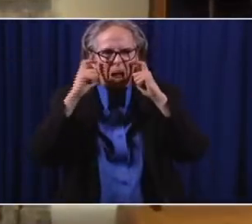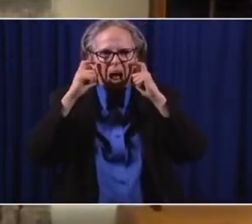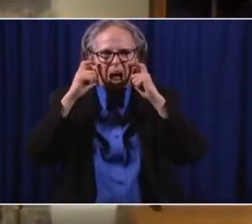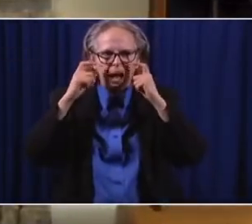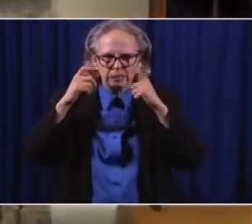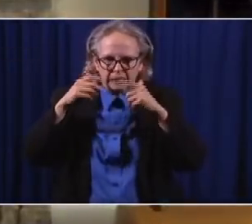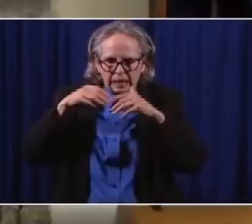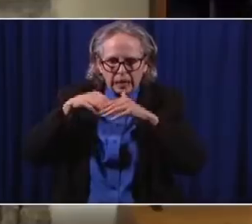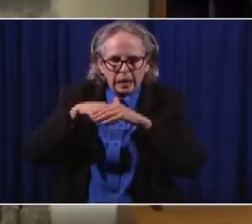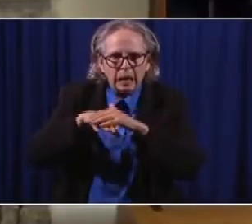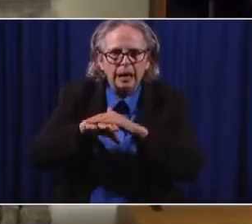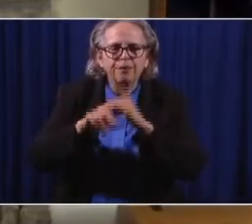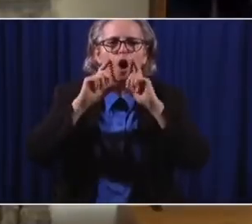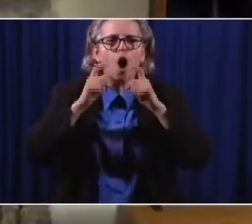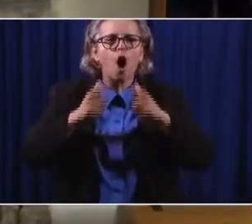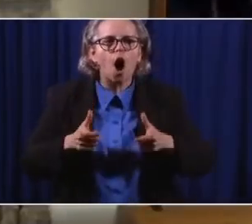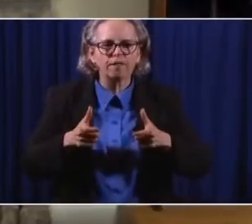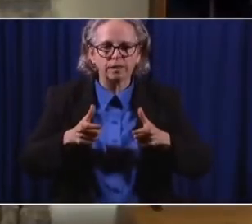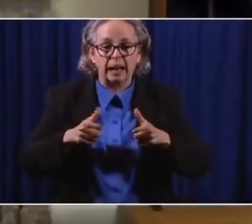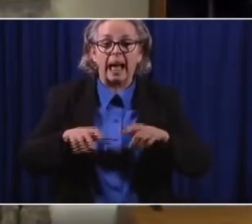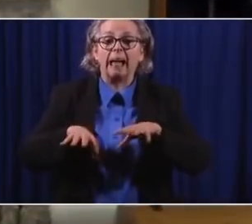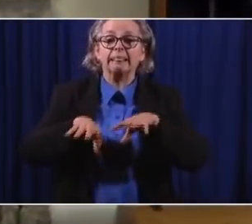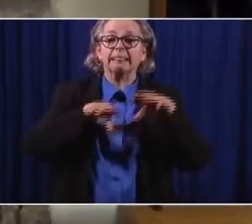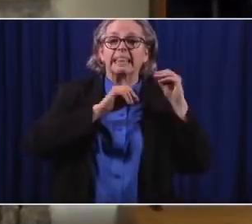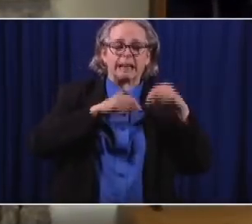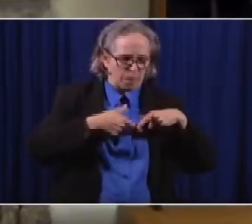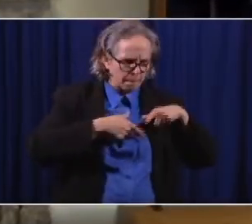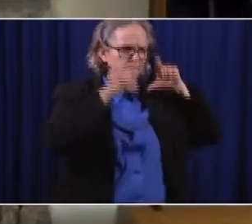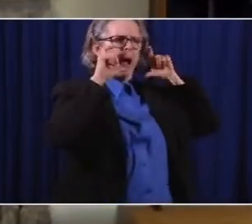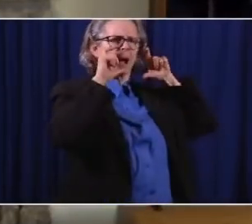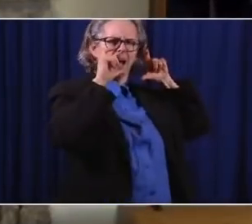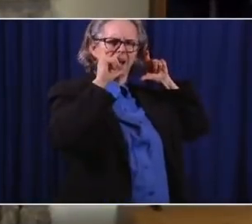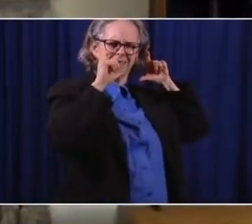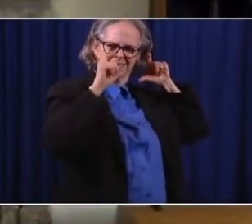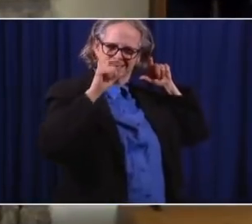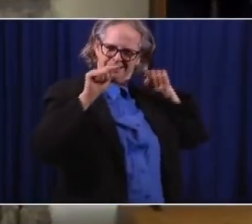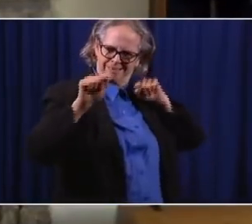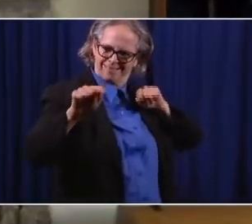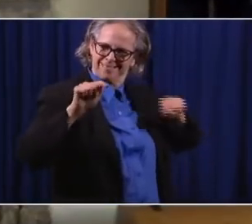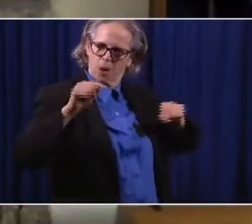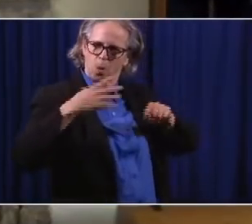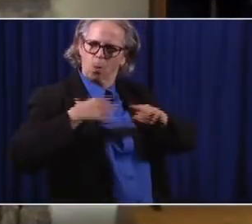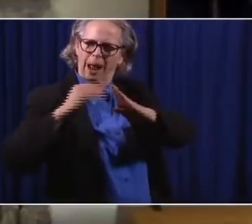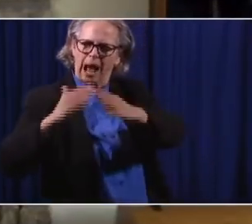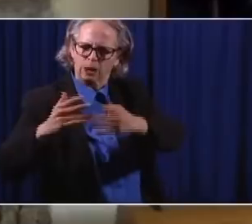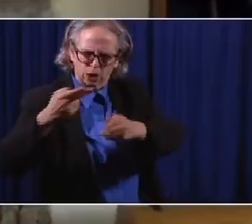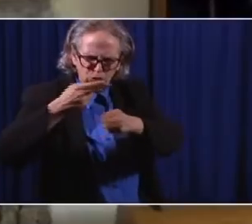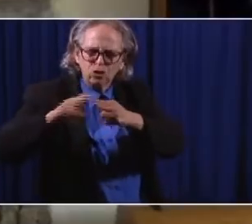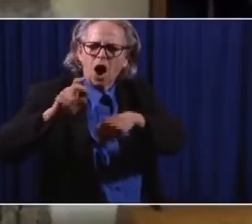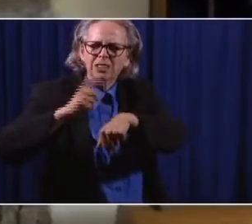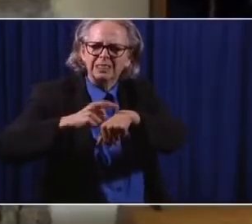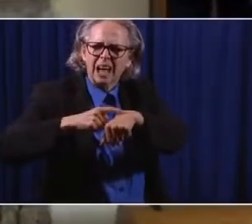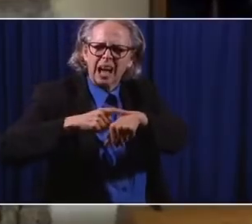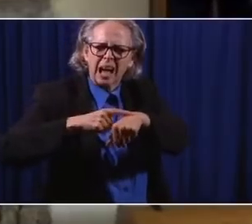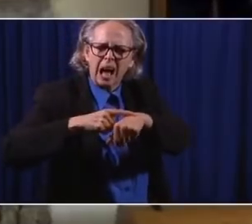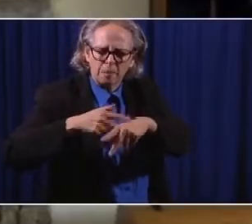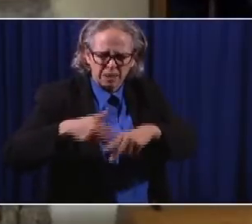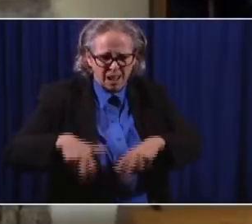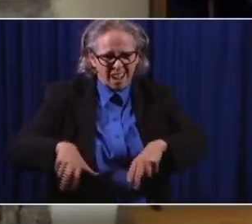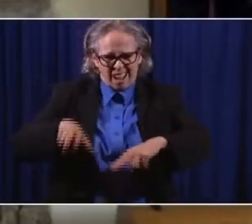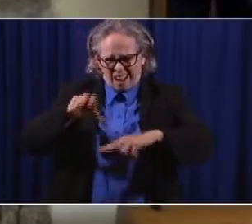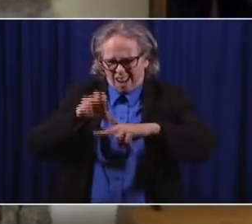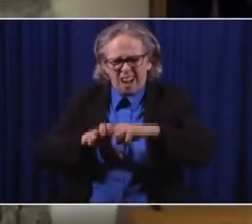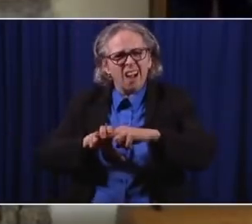on. And so his story, I just think, is a compelling story. The whole idea that our